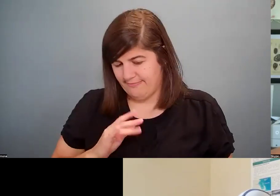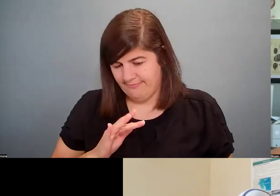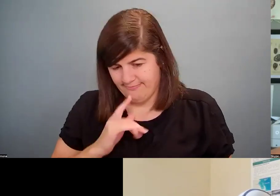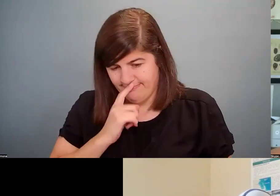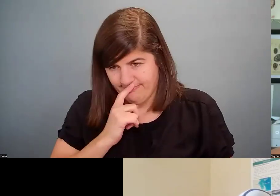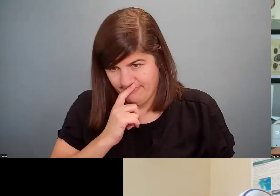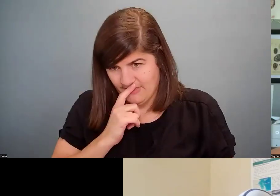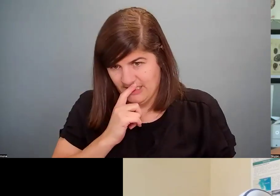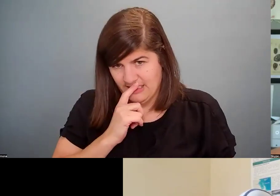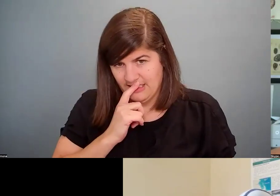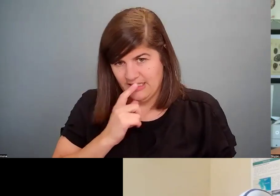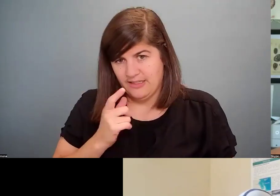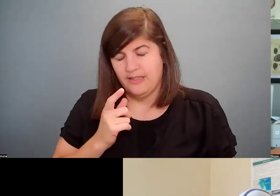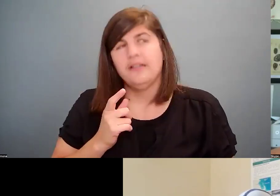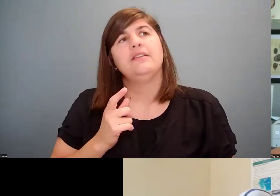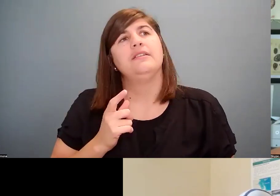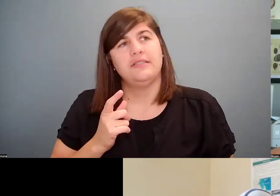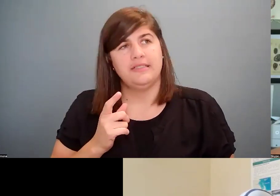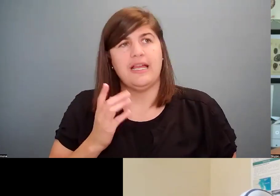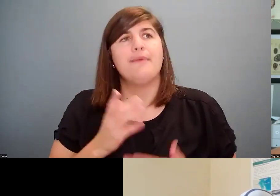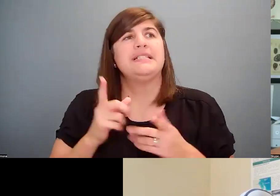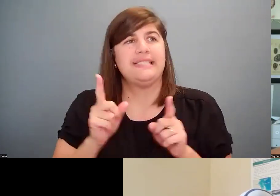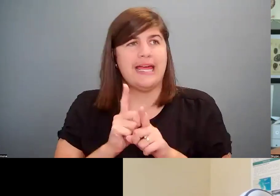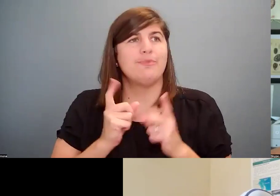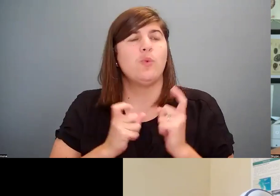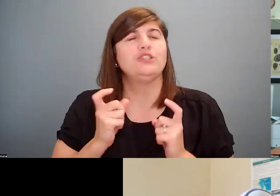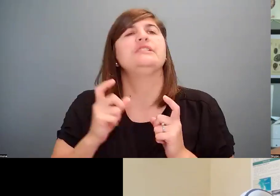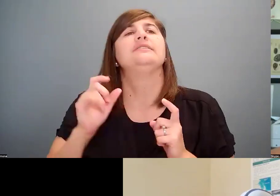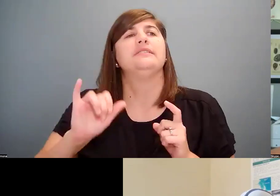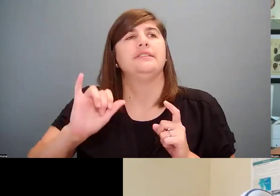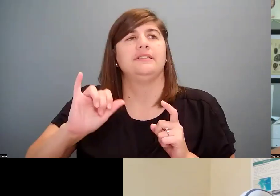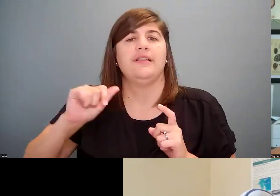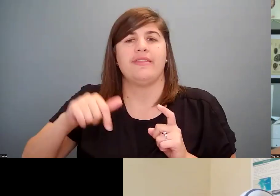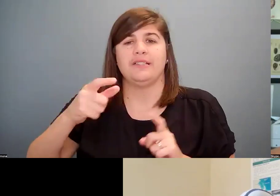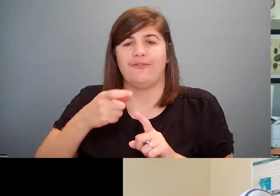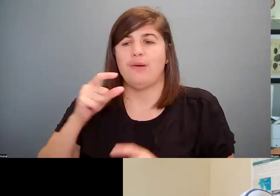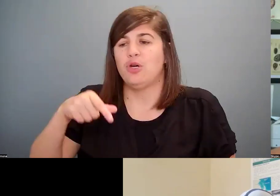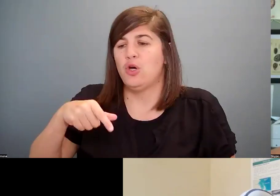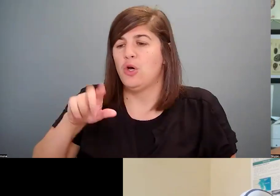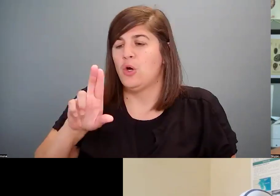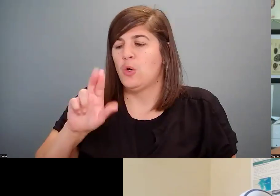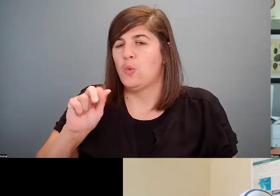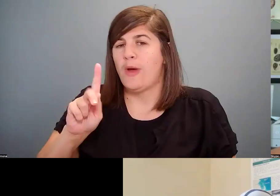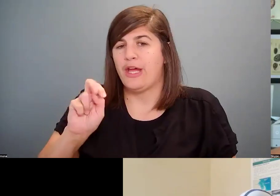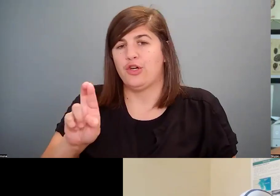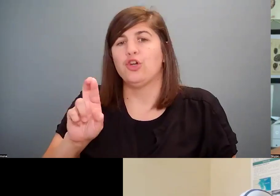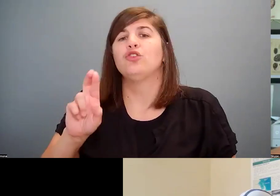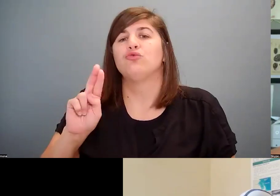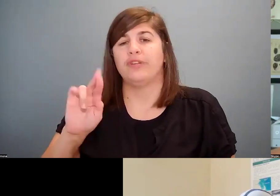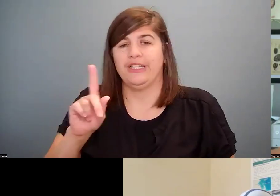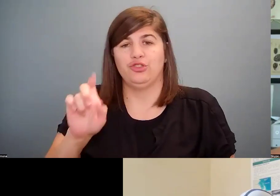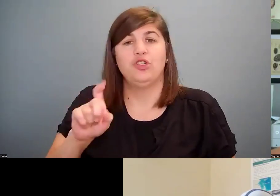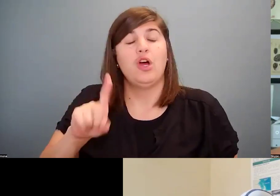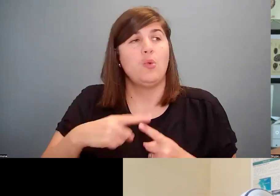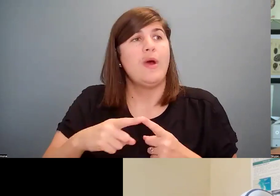Sorry, we are getting the same questions. Oh, okay. This is from Quaker Ridge in Scarsdale, New York. When they flap